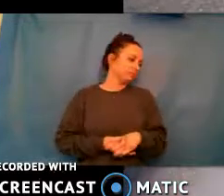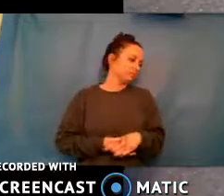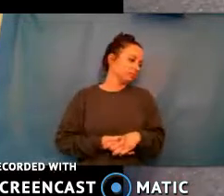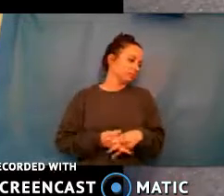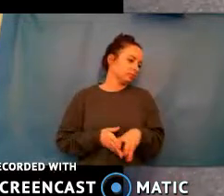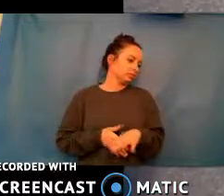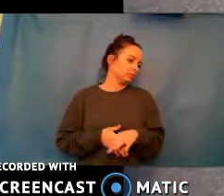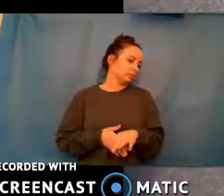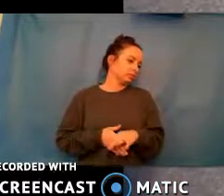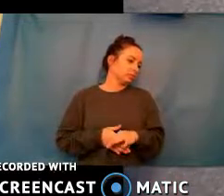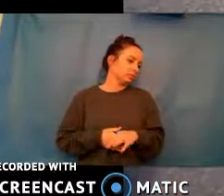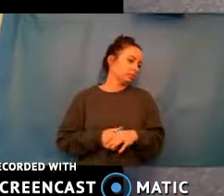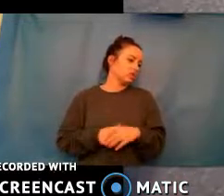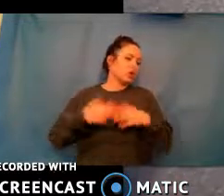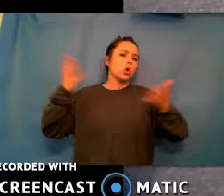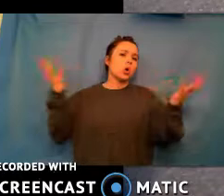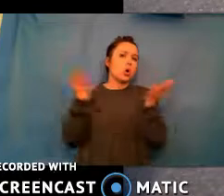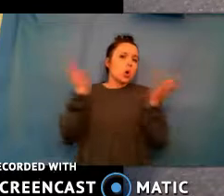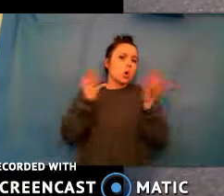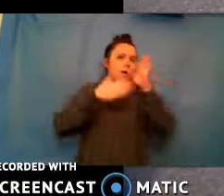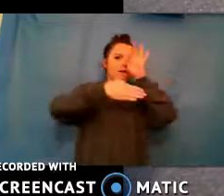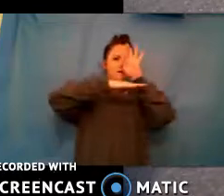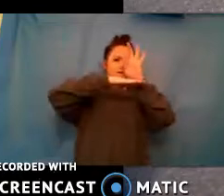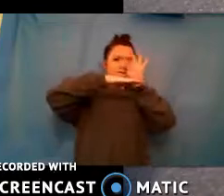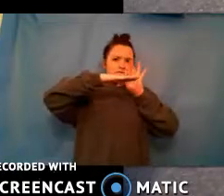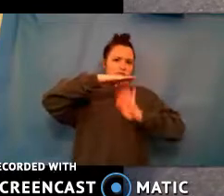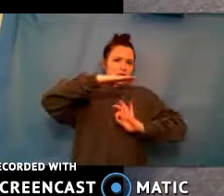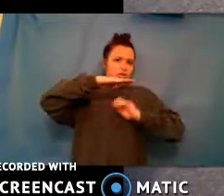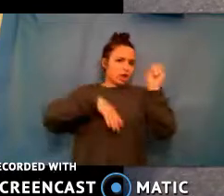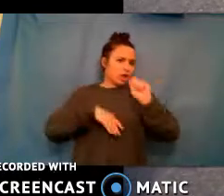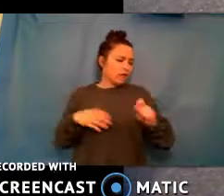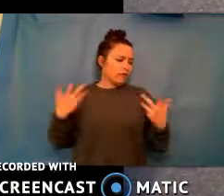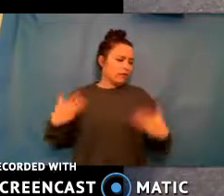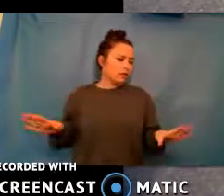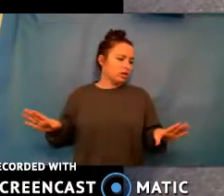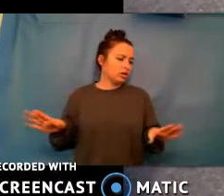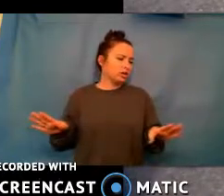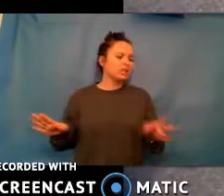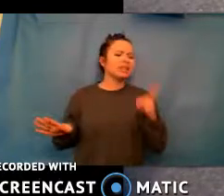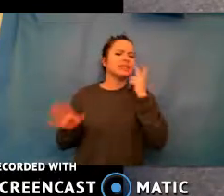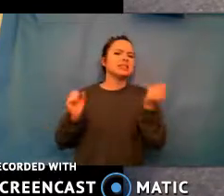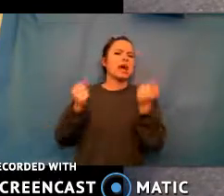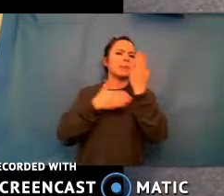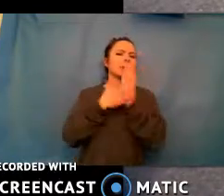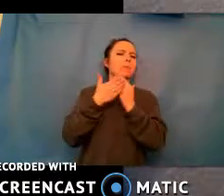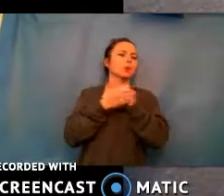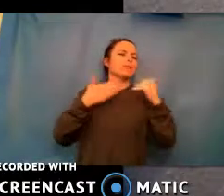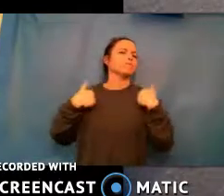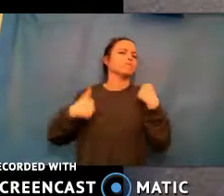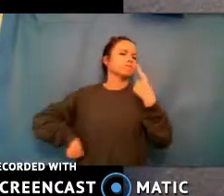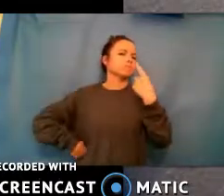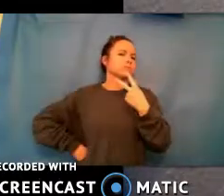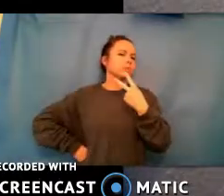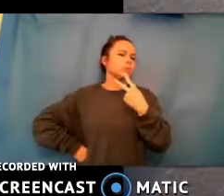back. What fraction of this shape is colored in? Well, first let's see how many pieces there are.